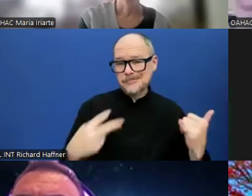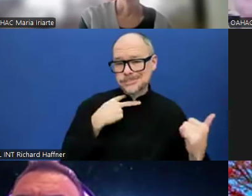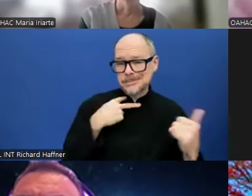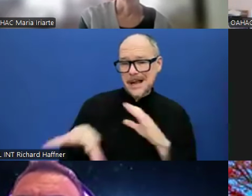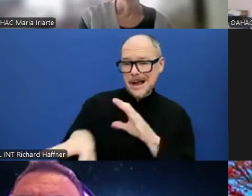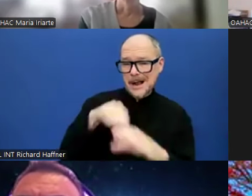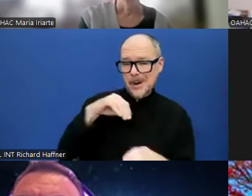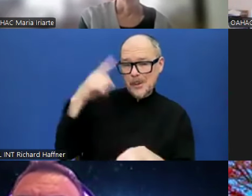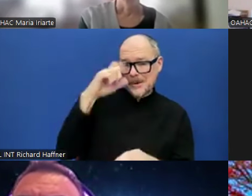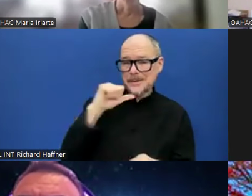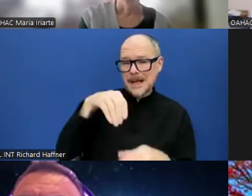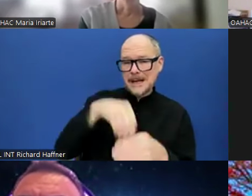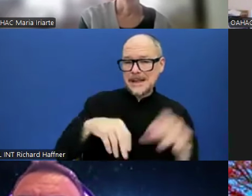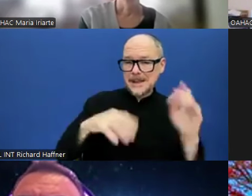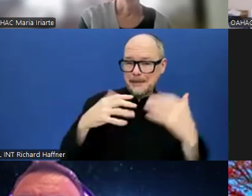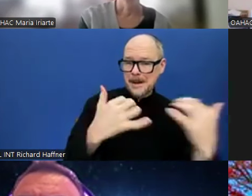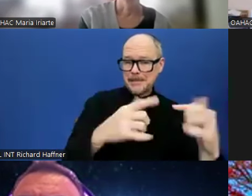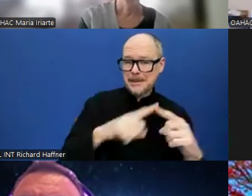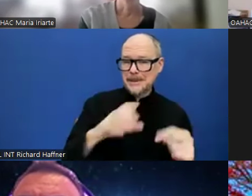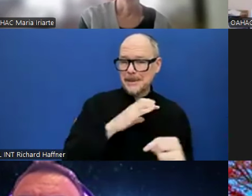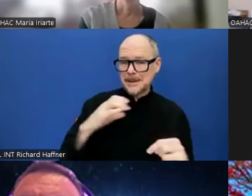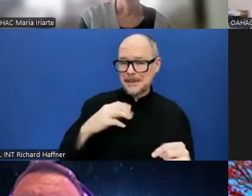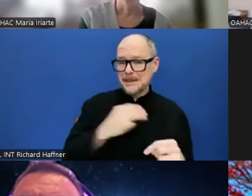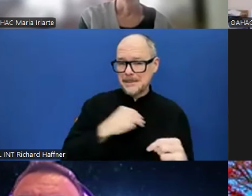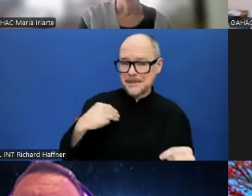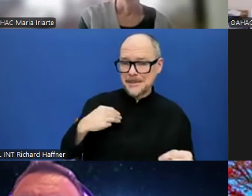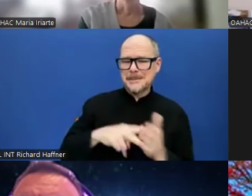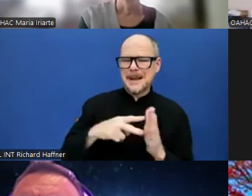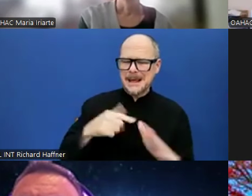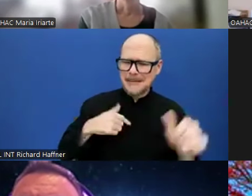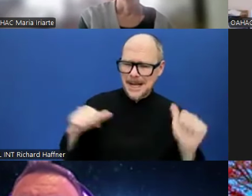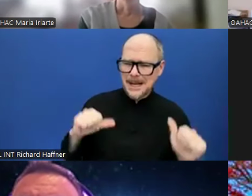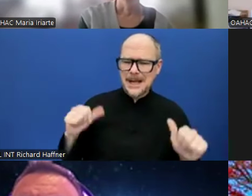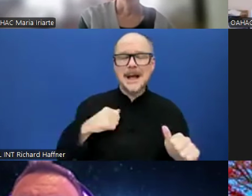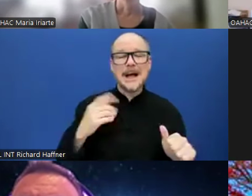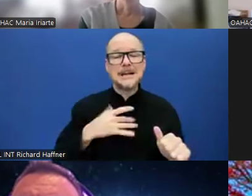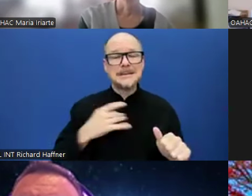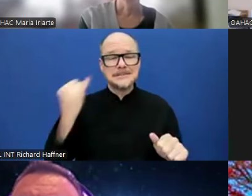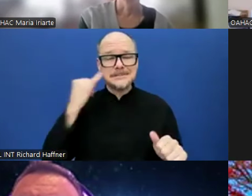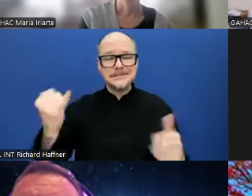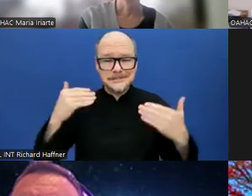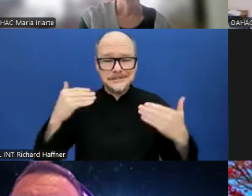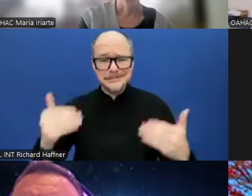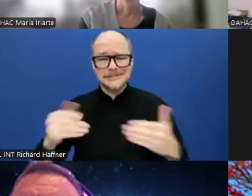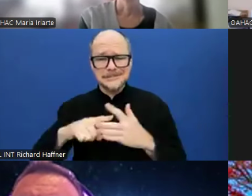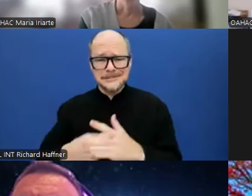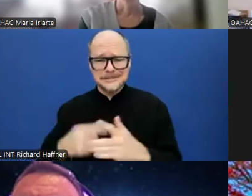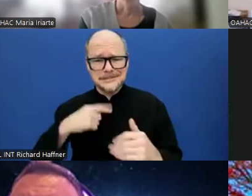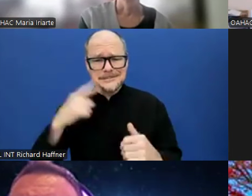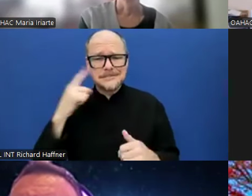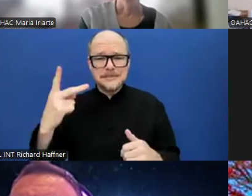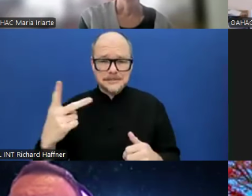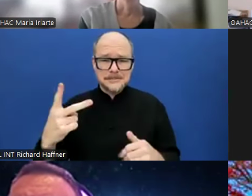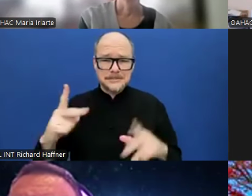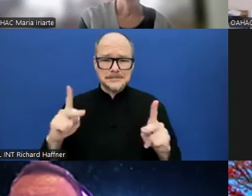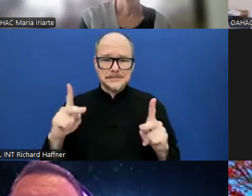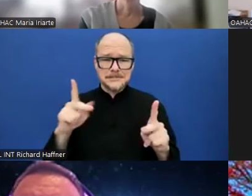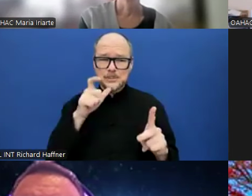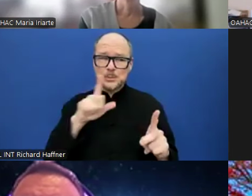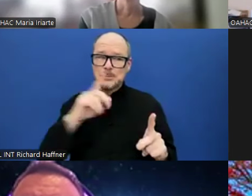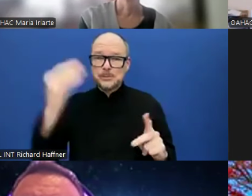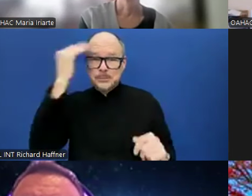part of the public, but we're a committee member. So I would hesitate. I do like the idea of getting started, and I think two people who are